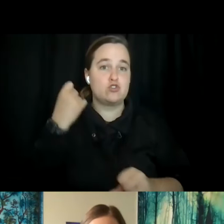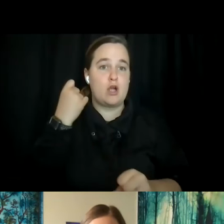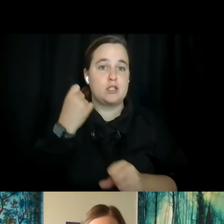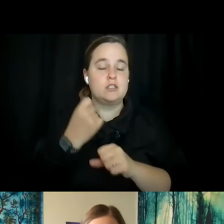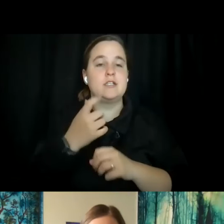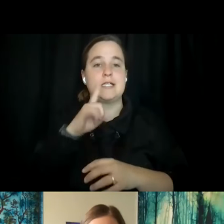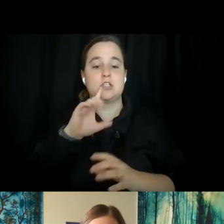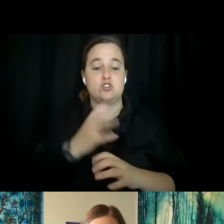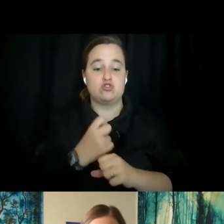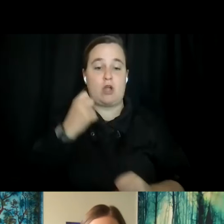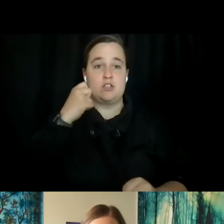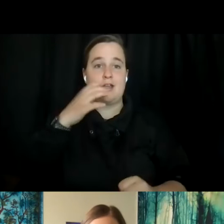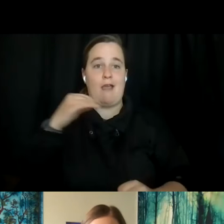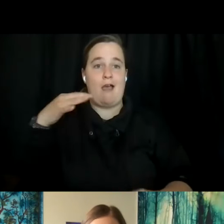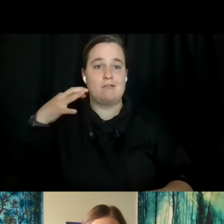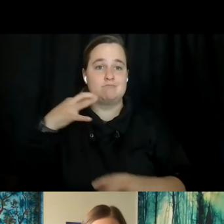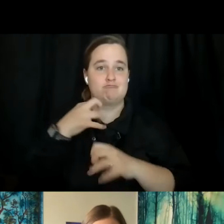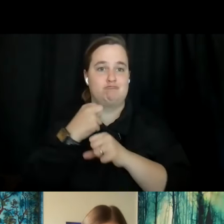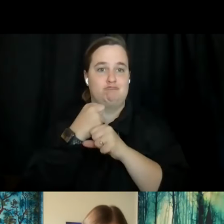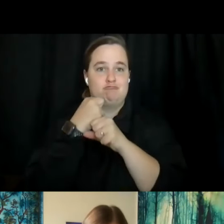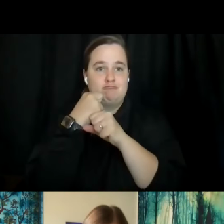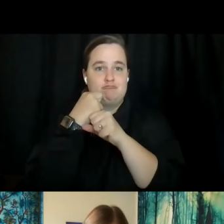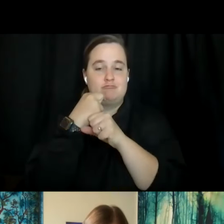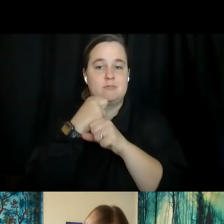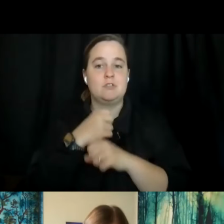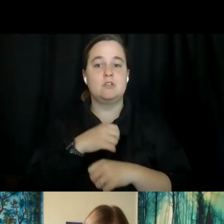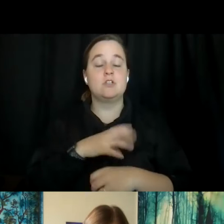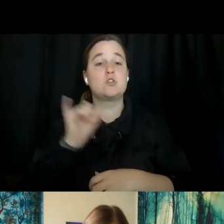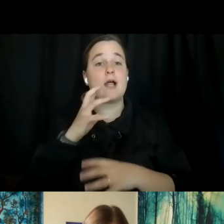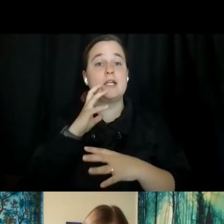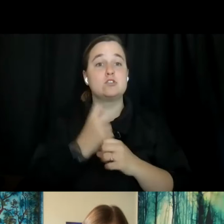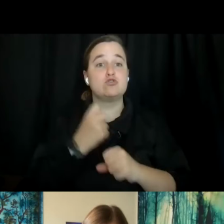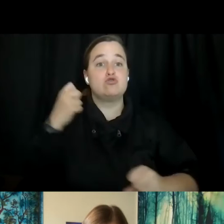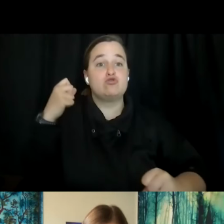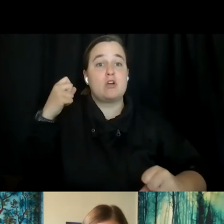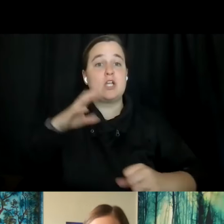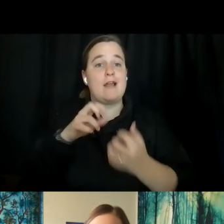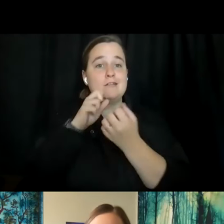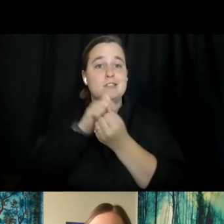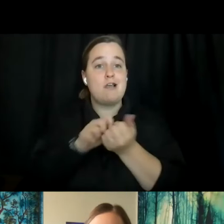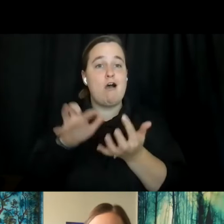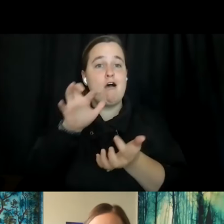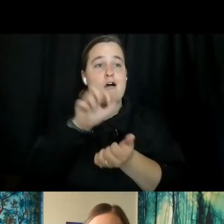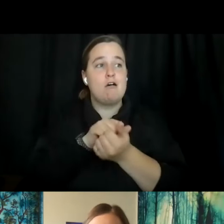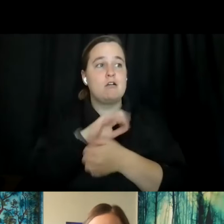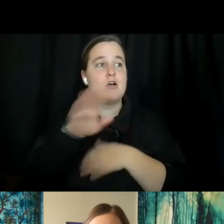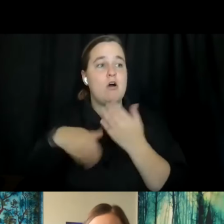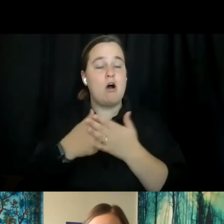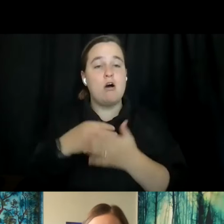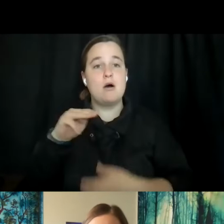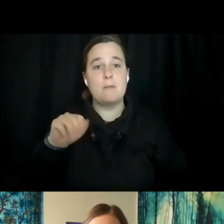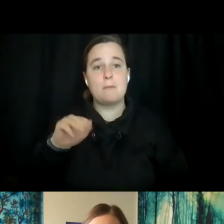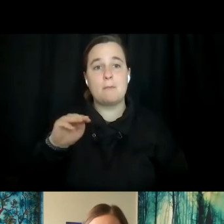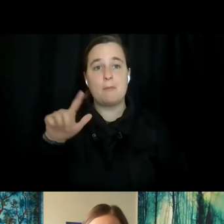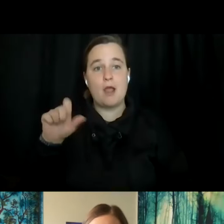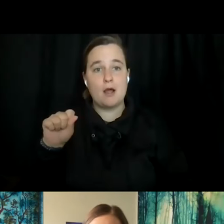contracting, stretching and stiffening. So stretching and yawning. So all mammals, humans, have a natural sense